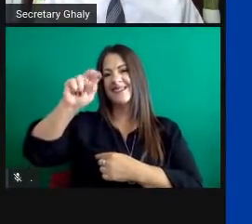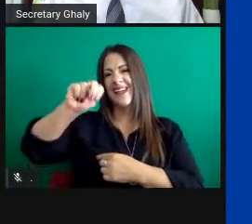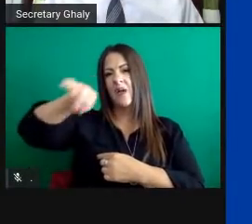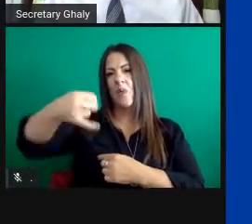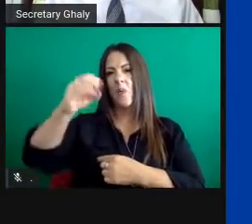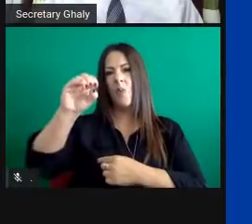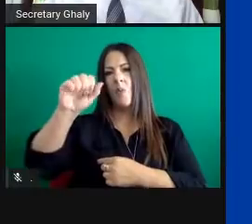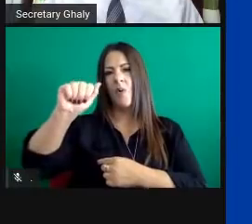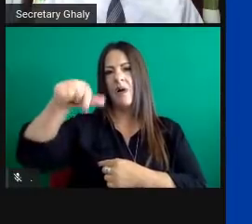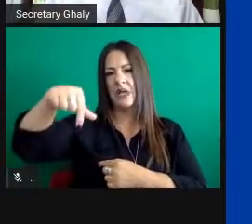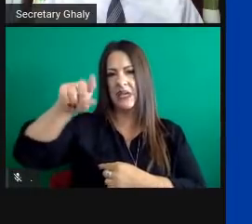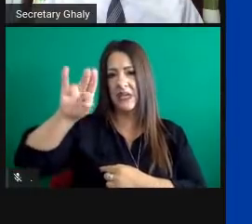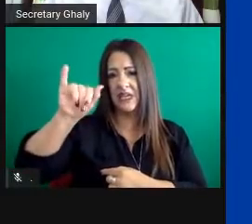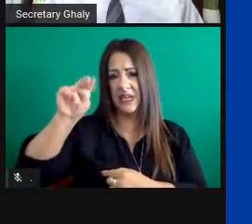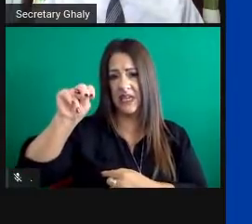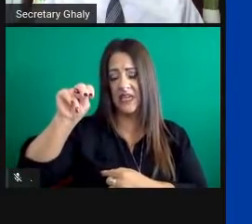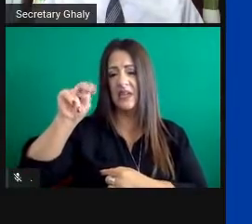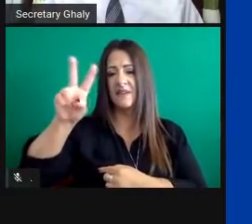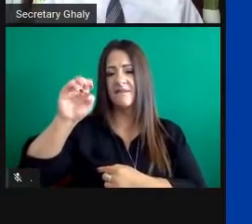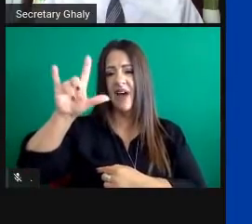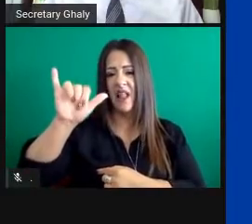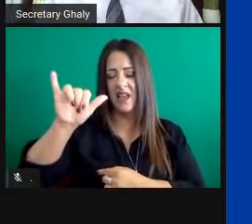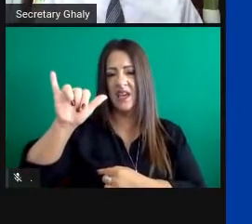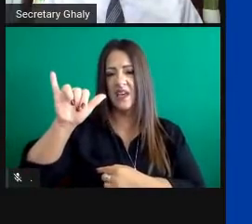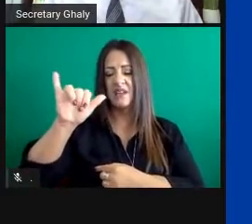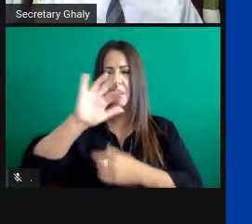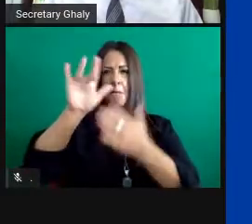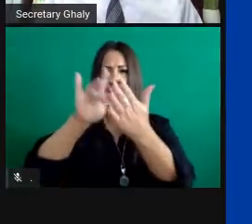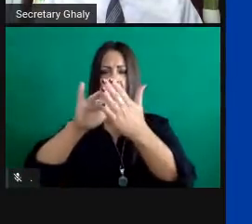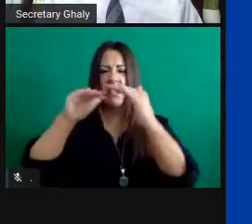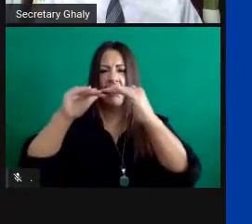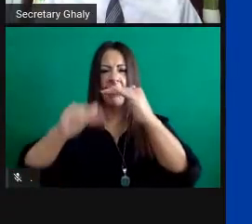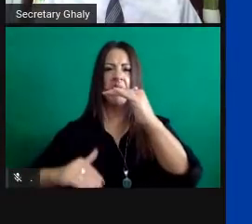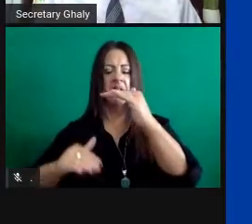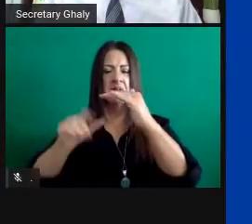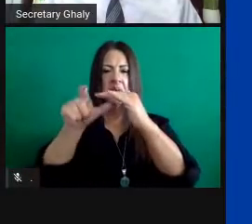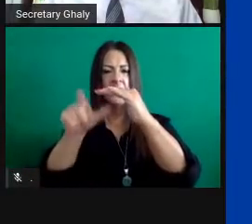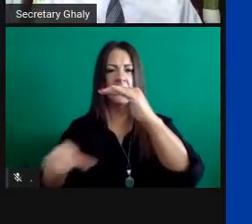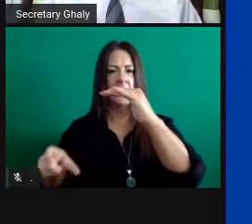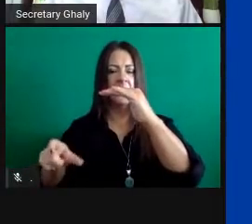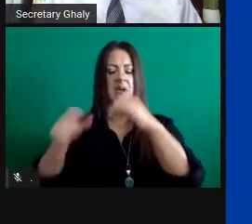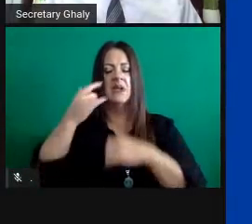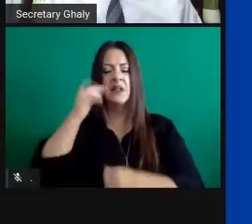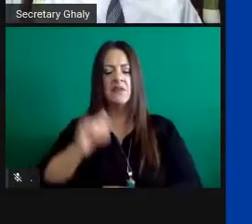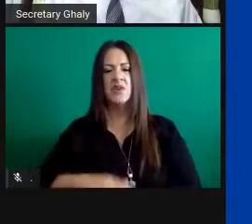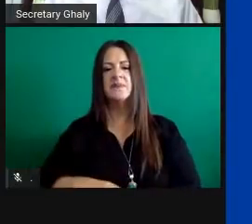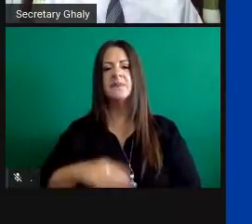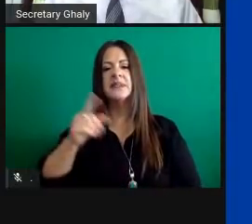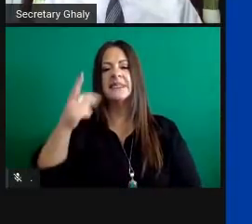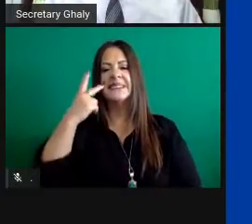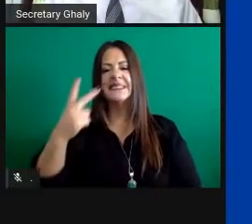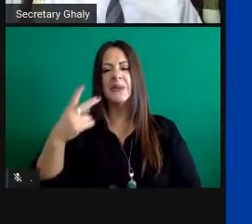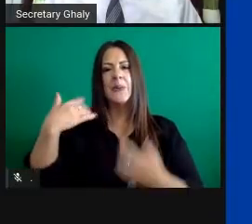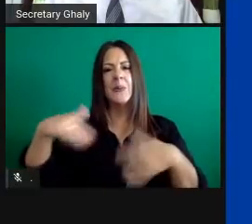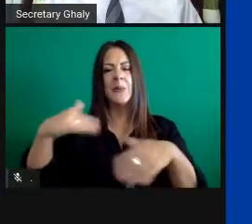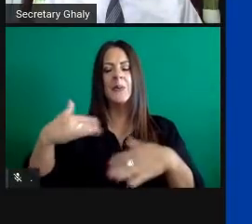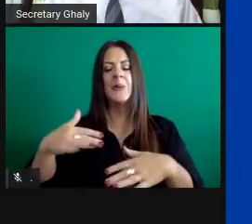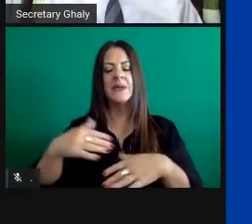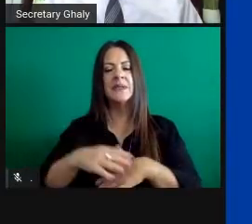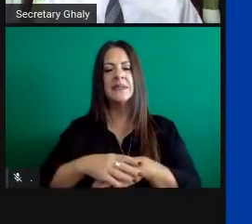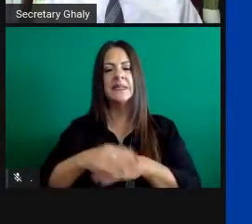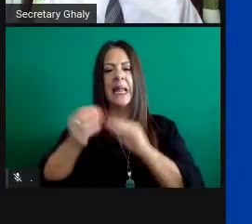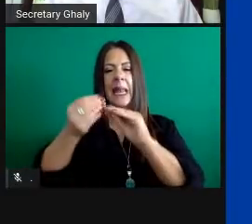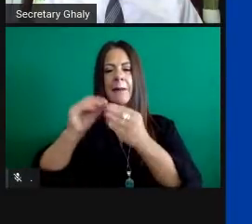regions are really seeing significant load in their ICUs from COVID, and therefore